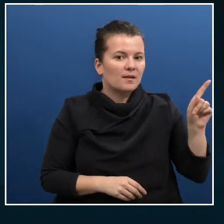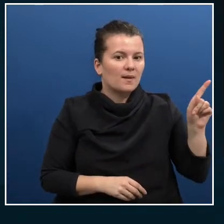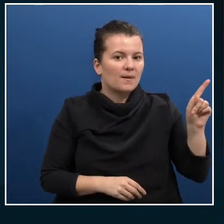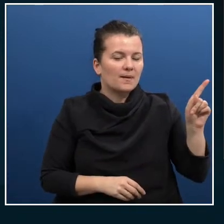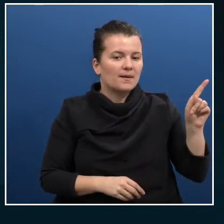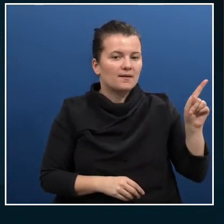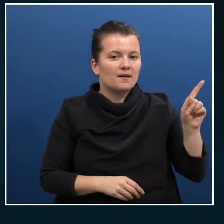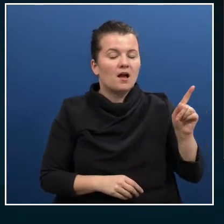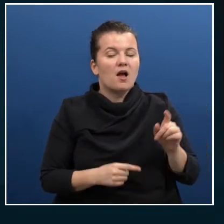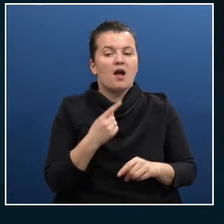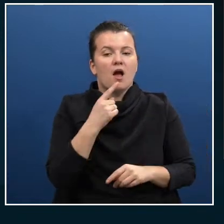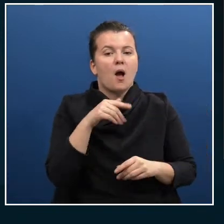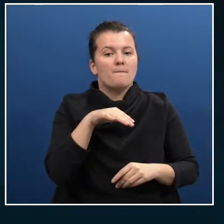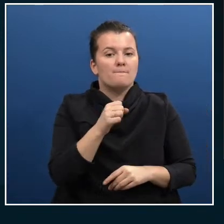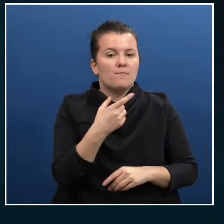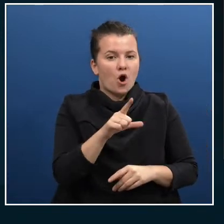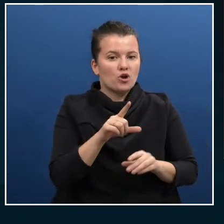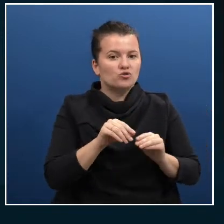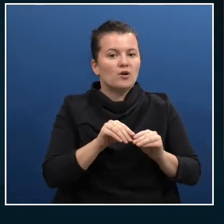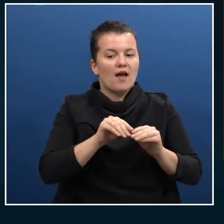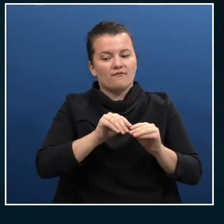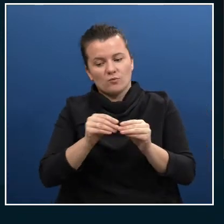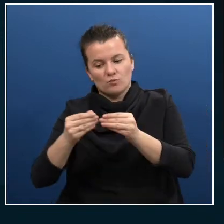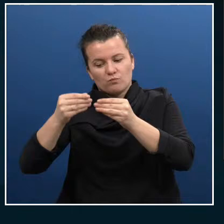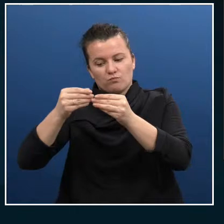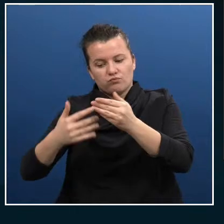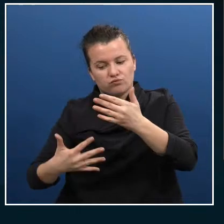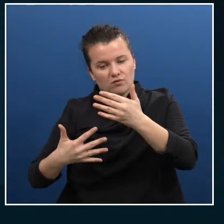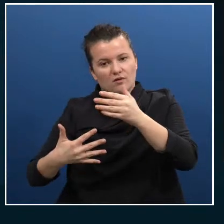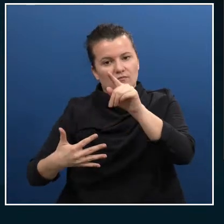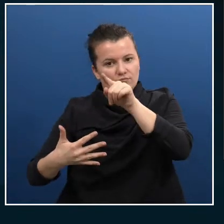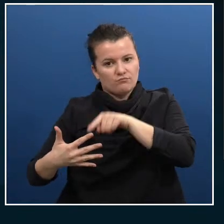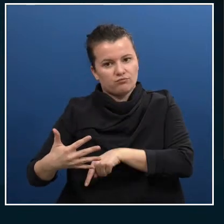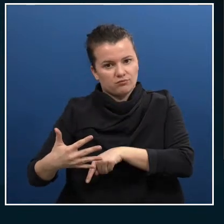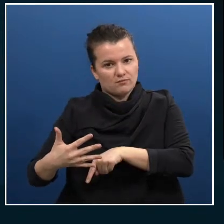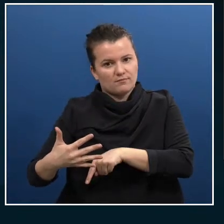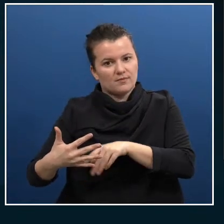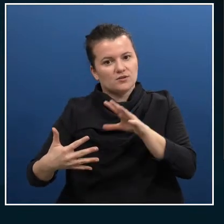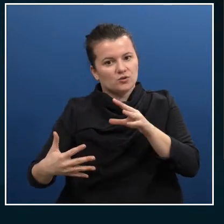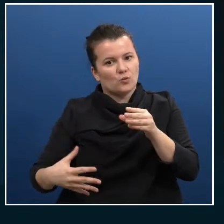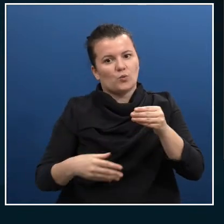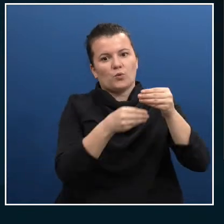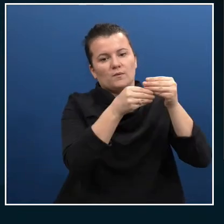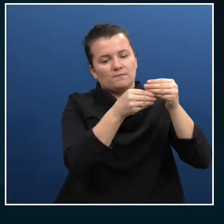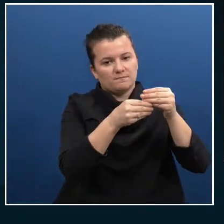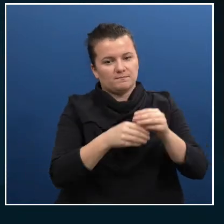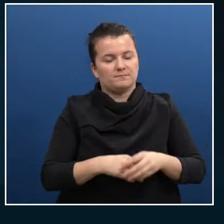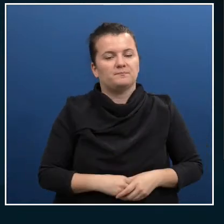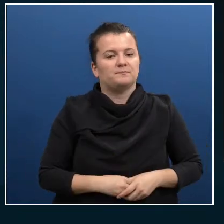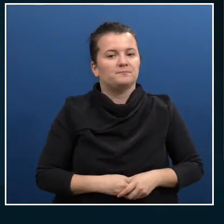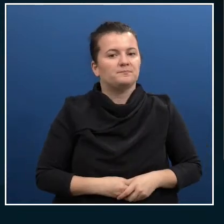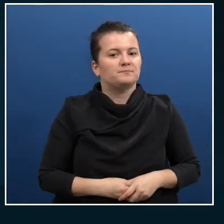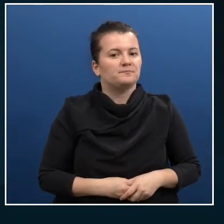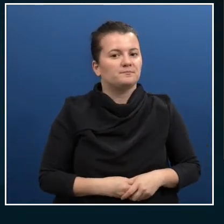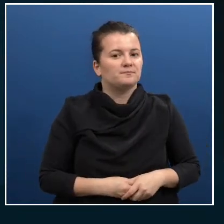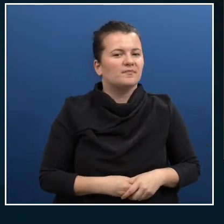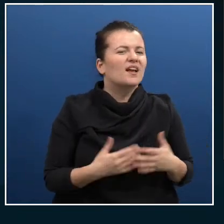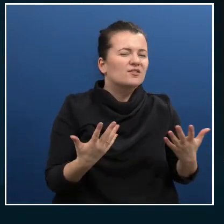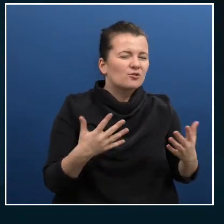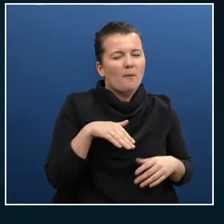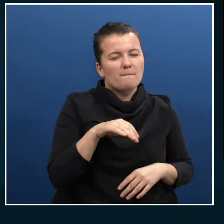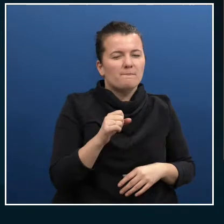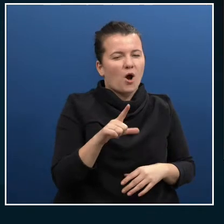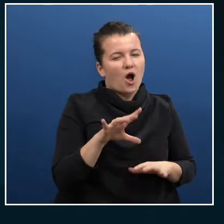a nested module in there, which is for the template VM and for the peering, etc. So that's the way these modules